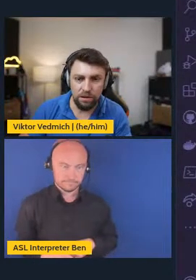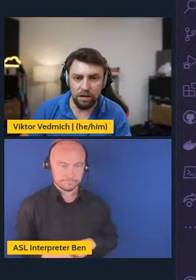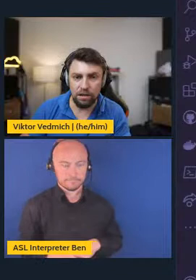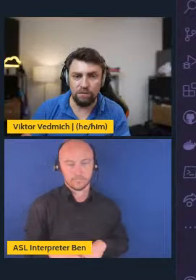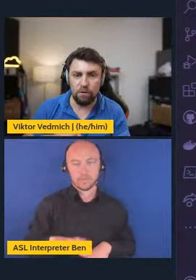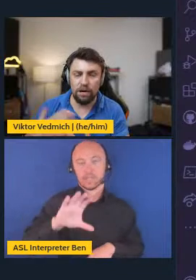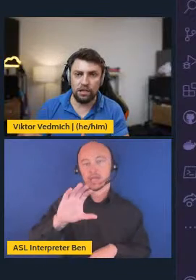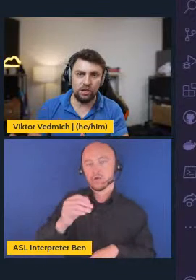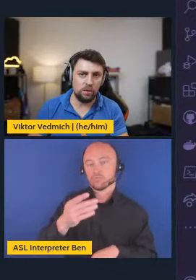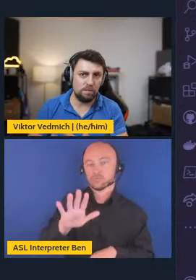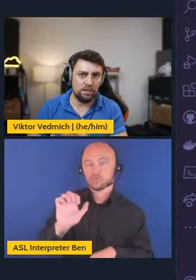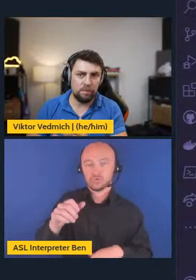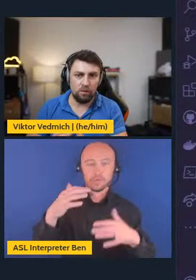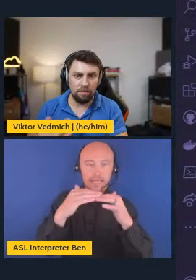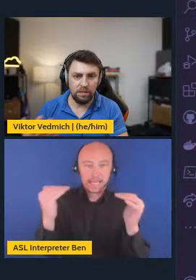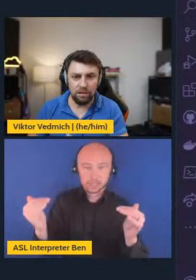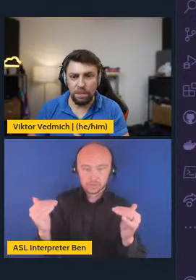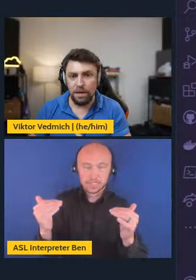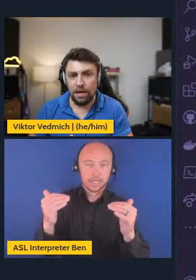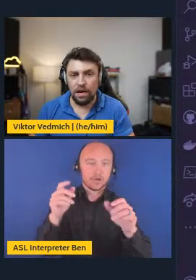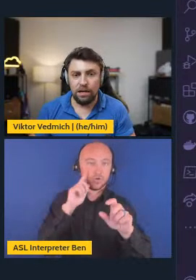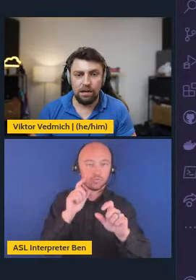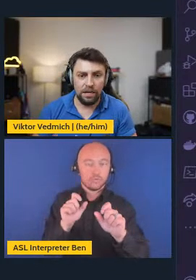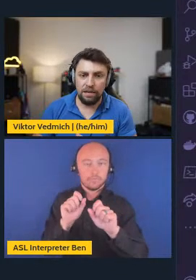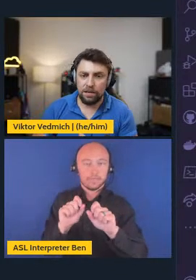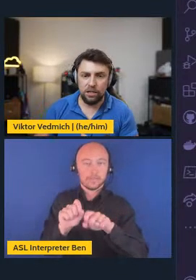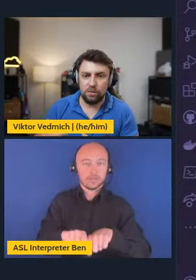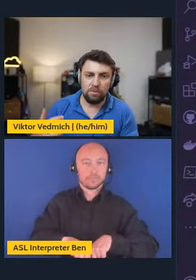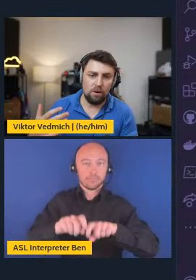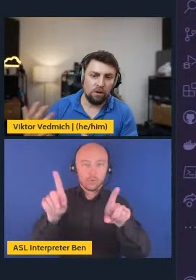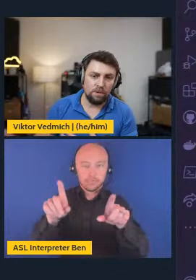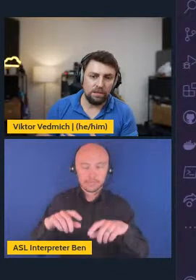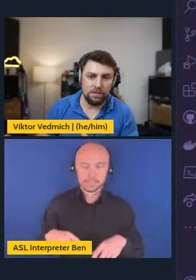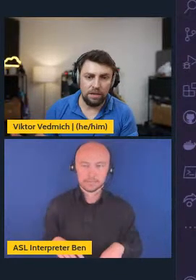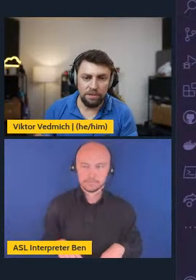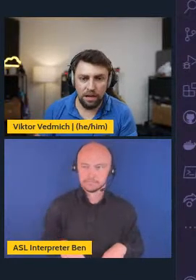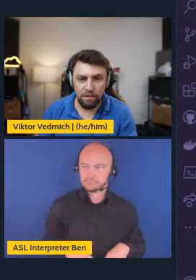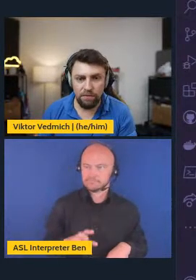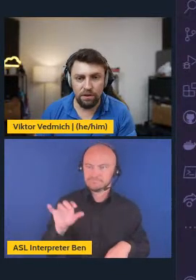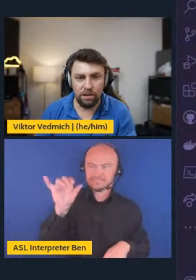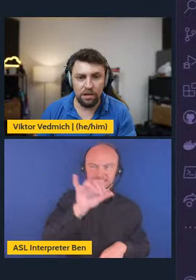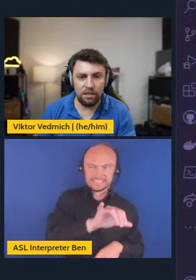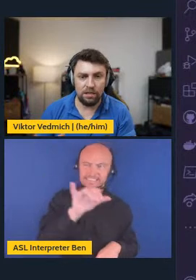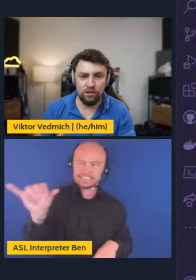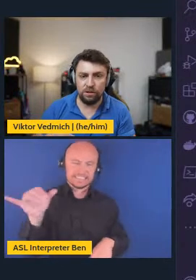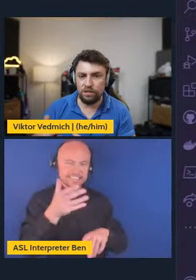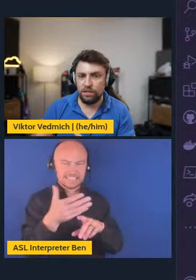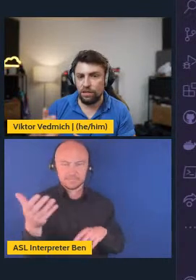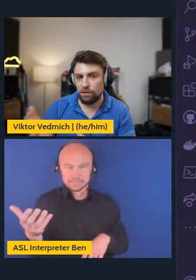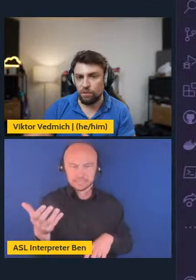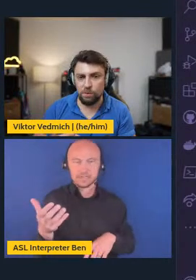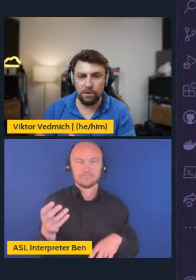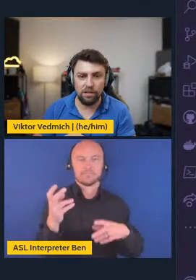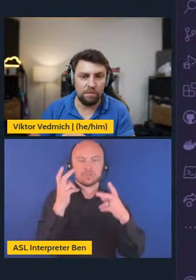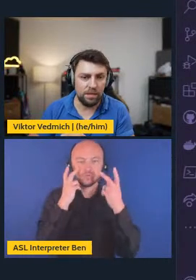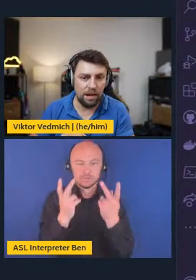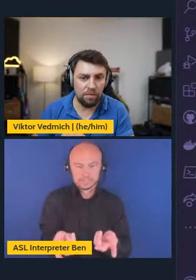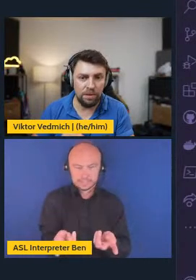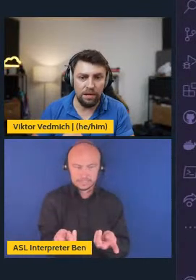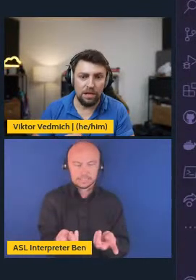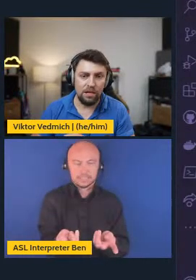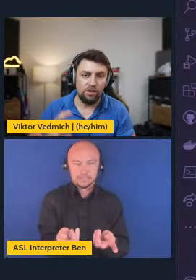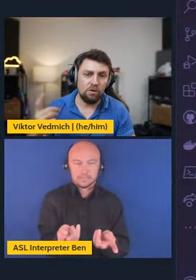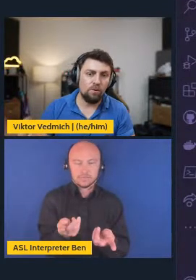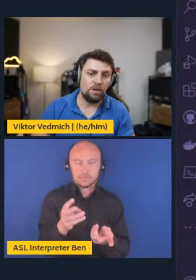layer. For cache, it will be deployment. Again, like it will be almost the same stuff. And as you can see, Code Whisperer a little bit helped